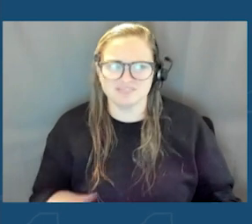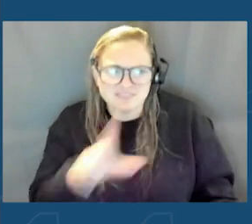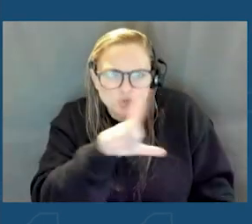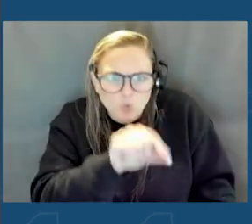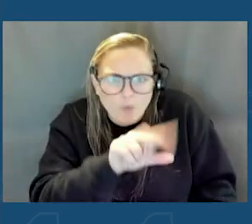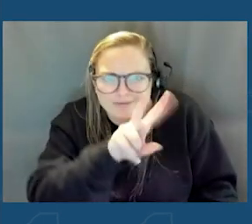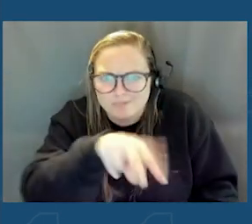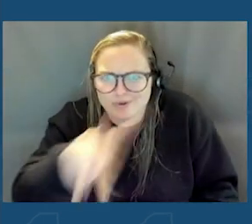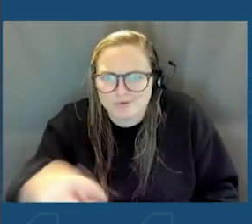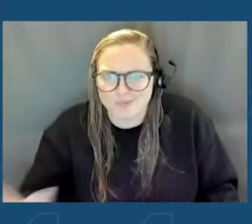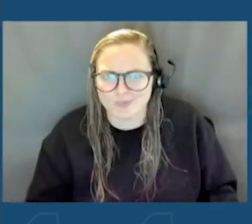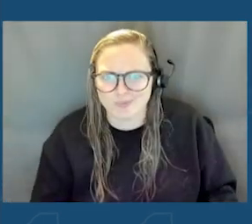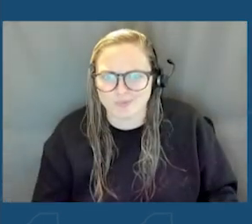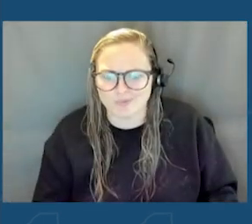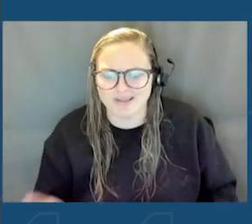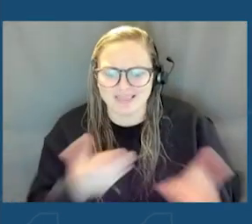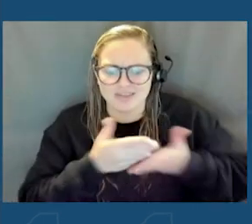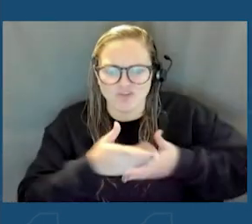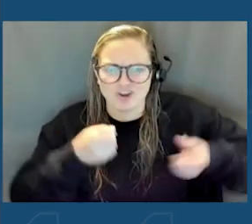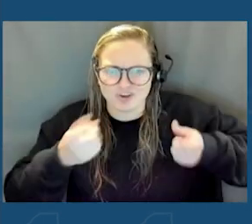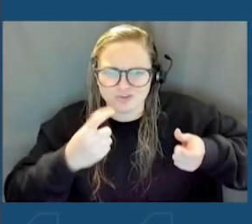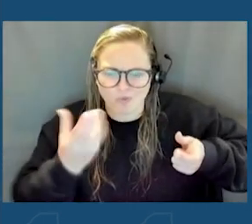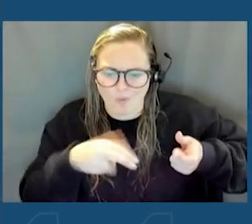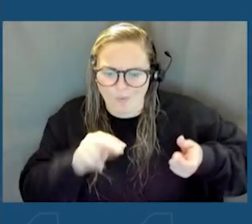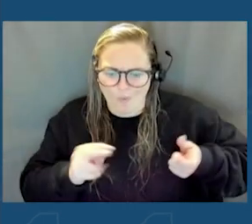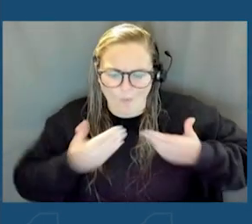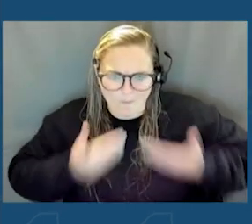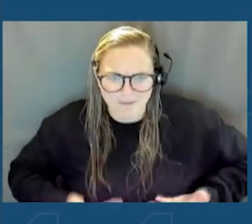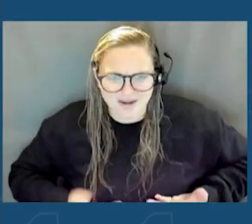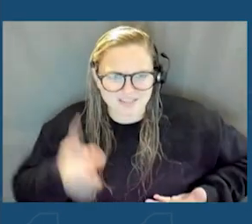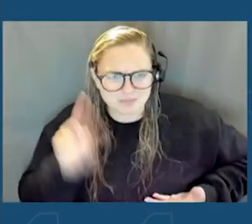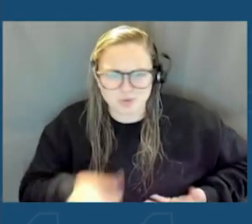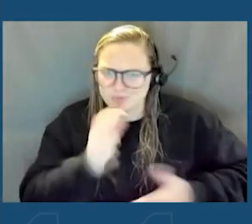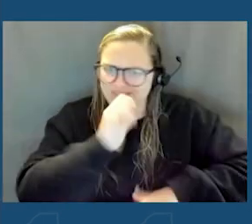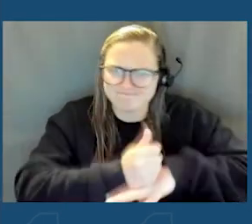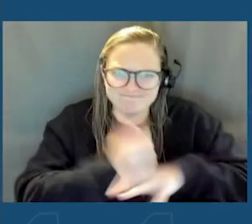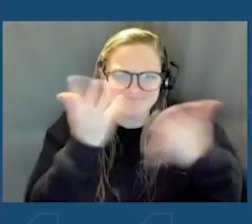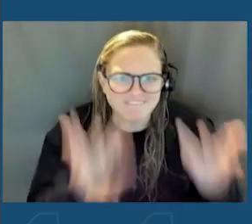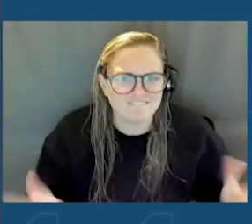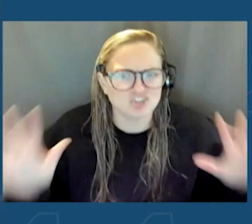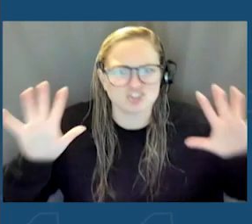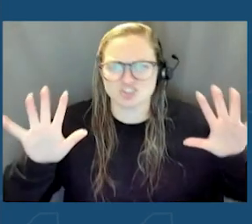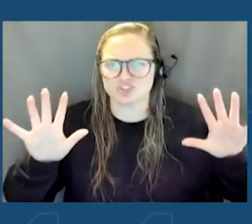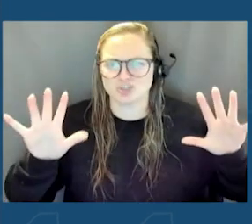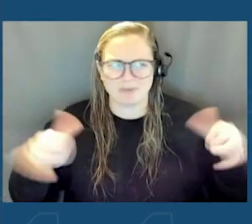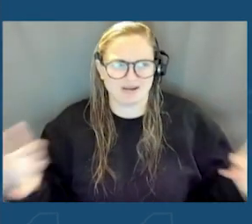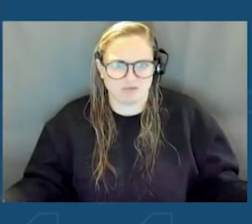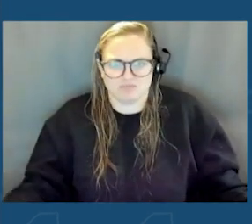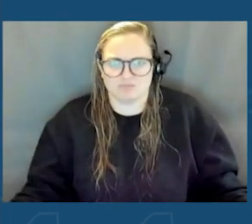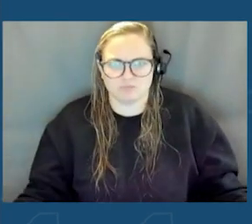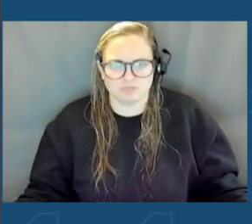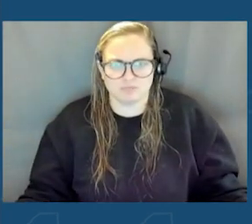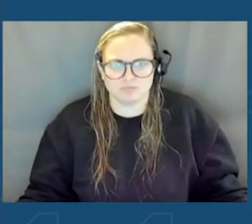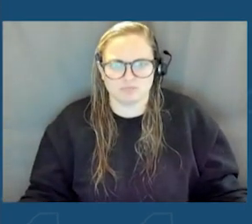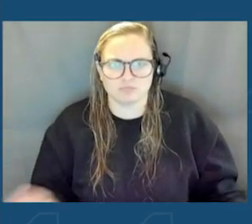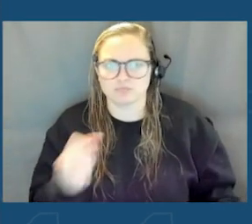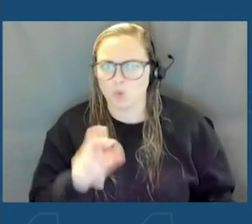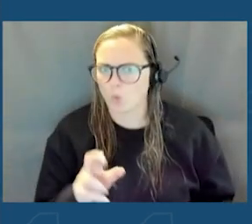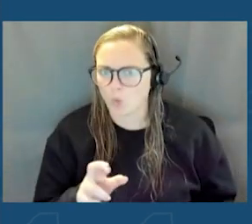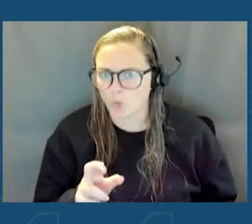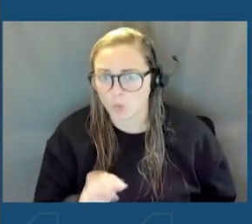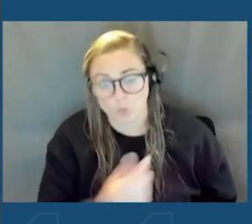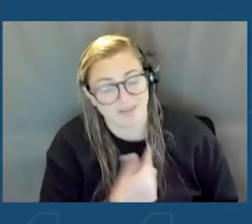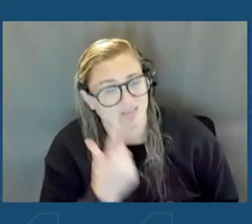2022. The right to control our own bodies was supposed to be well-settled precedent by now, or so we